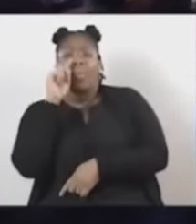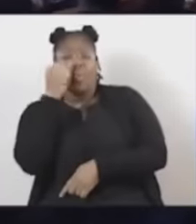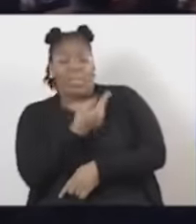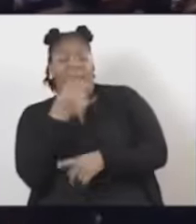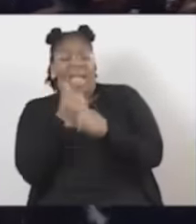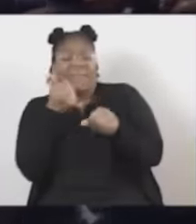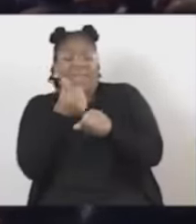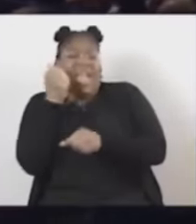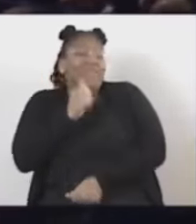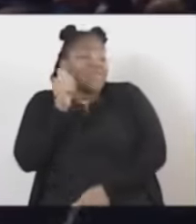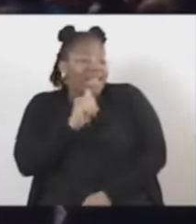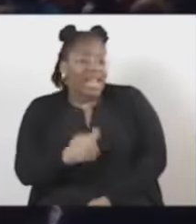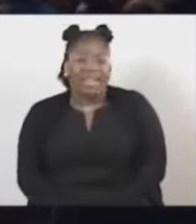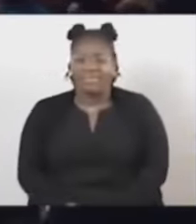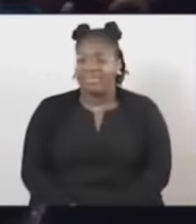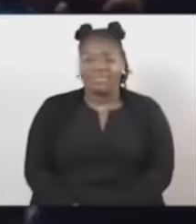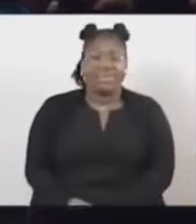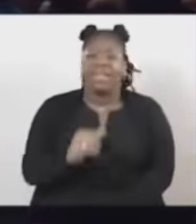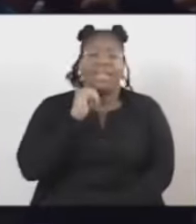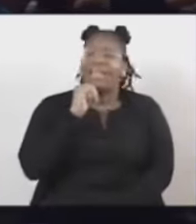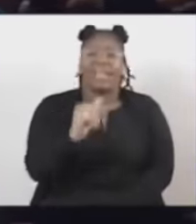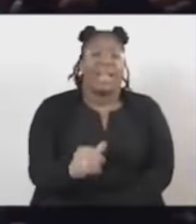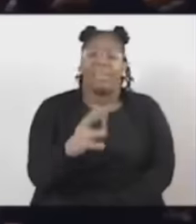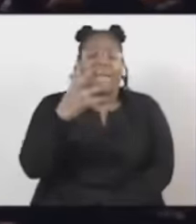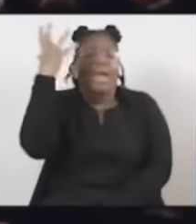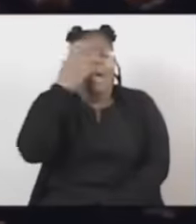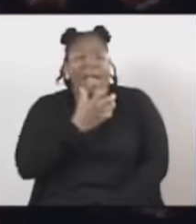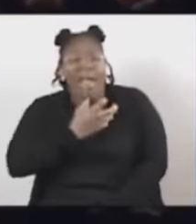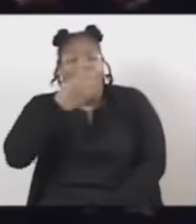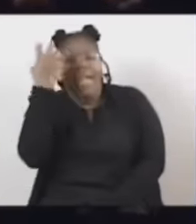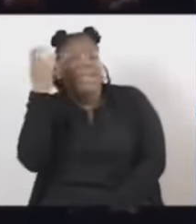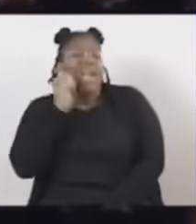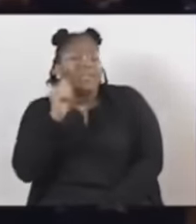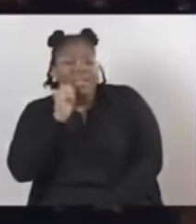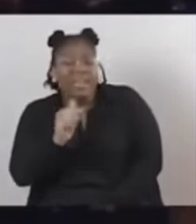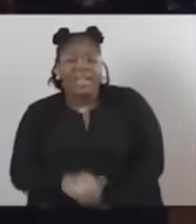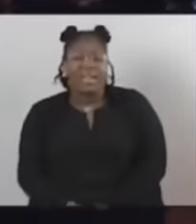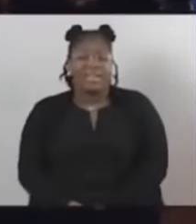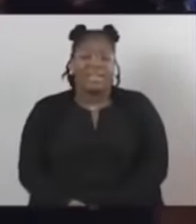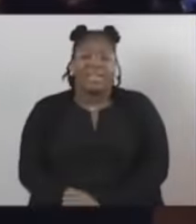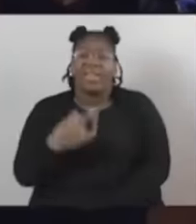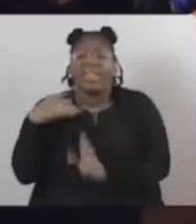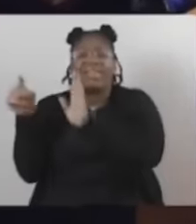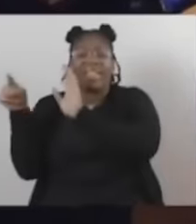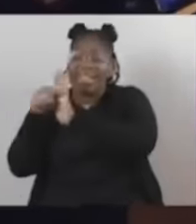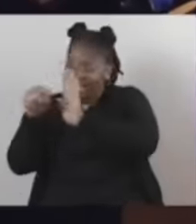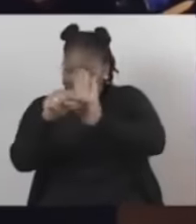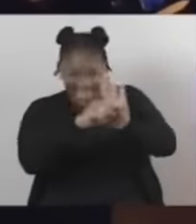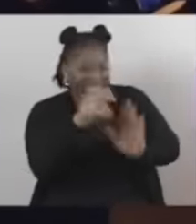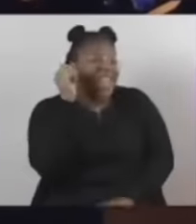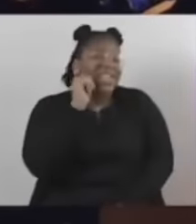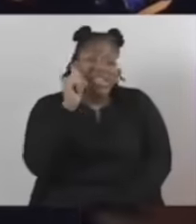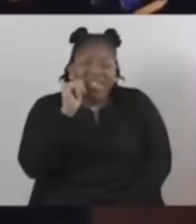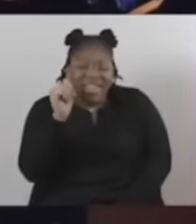to be pessimistic every day. It ain't right for you to be fatalistic every day. It ain't right for you to be cynical every day. It ain't right for you to be skeptical every day.